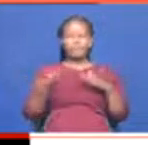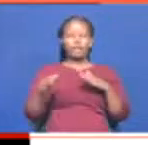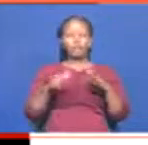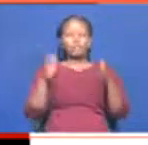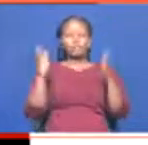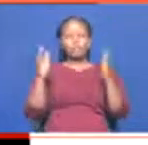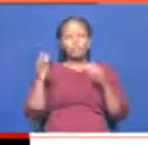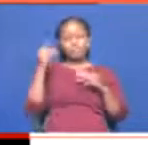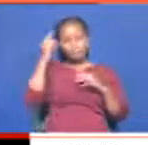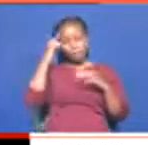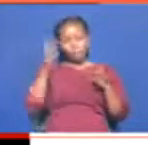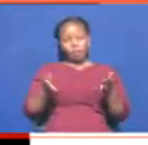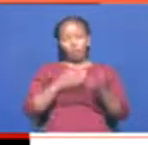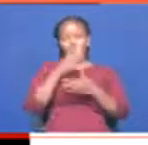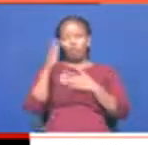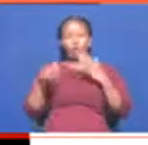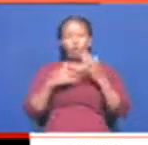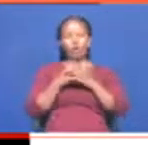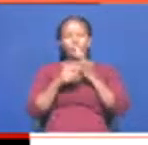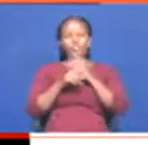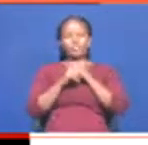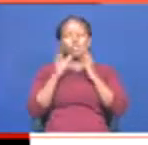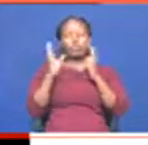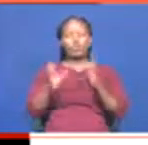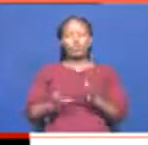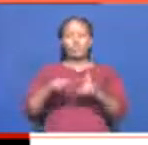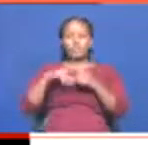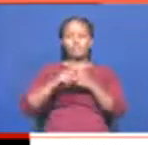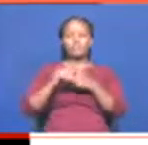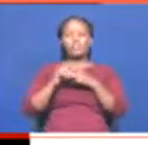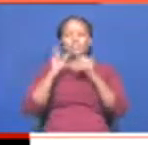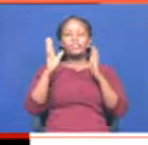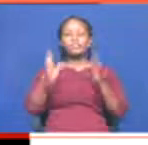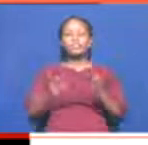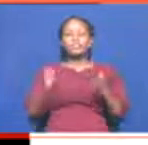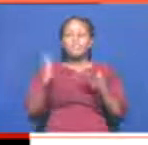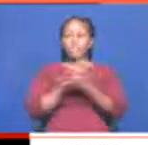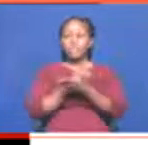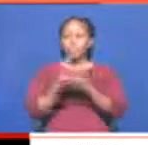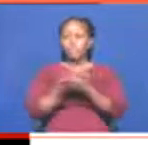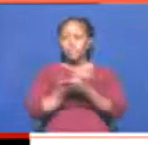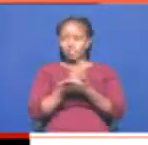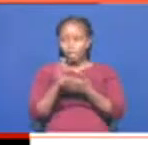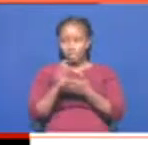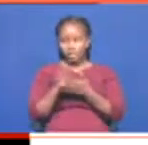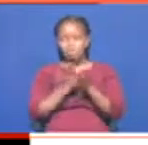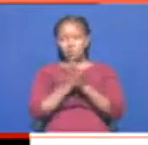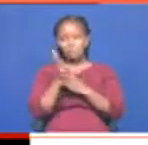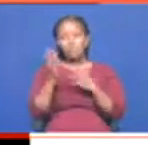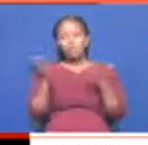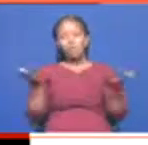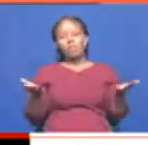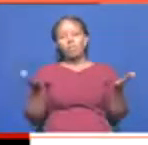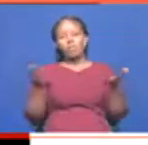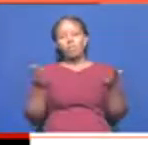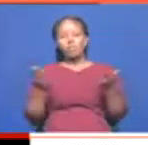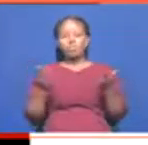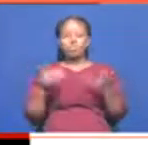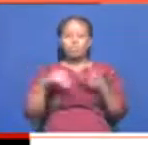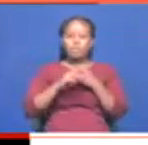key stakeholders in the engineering sector in terms of engineering